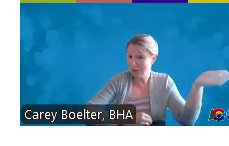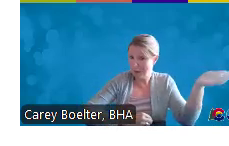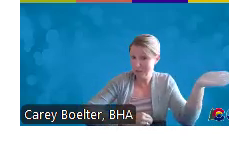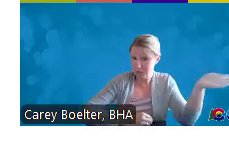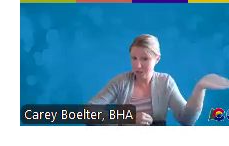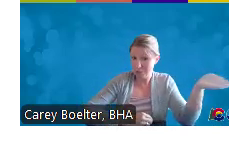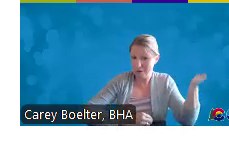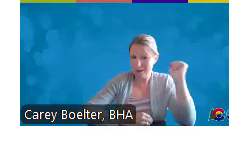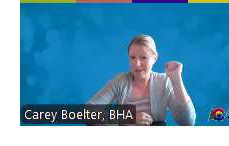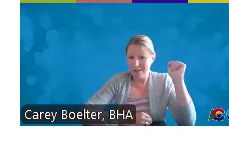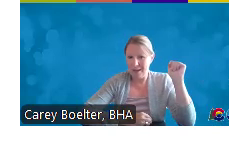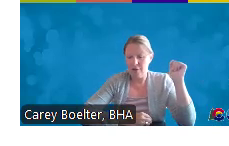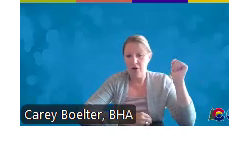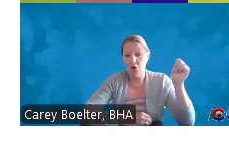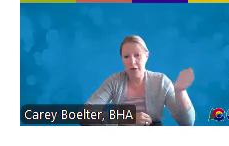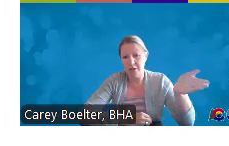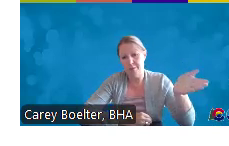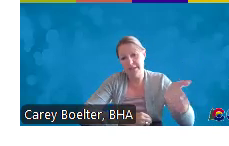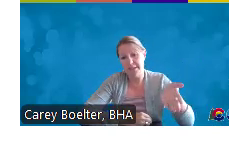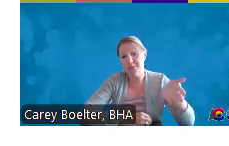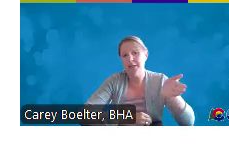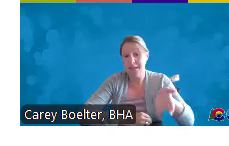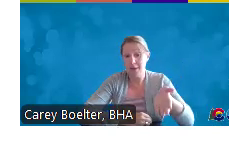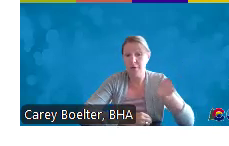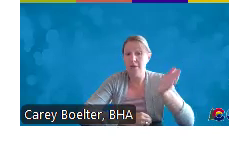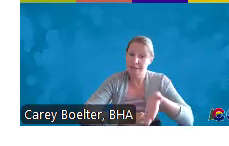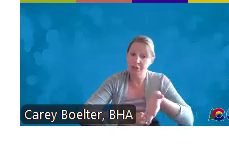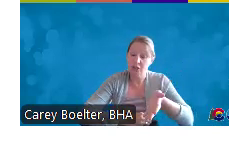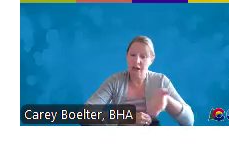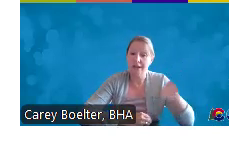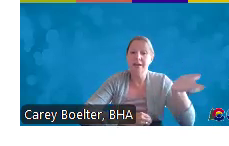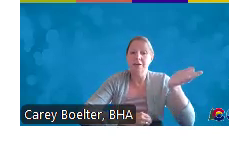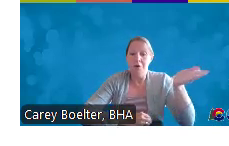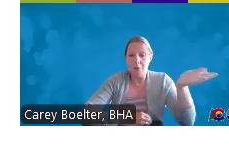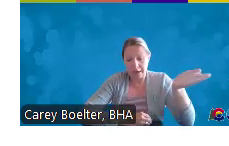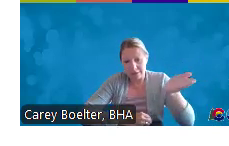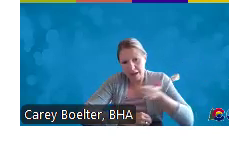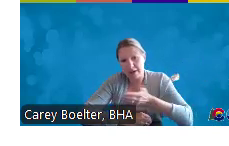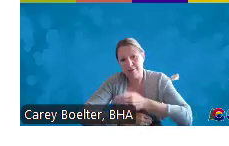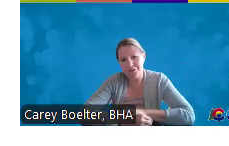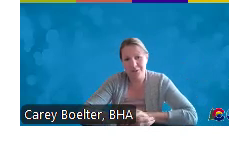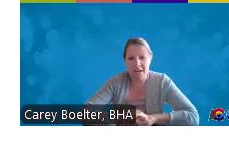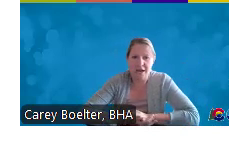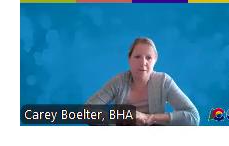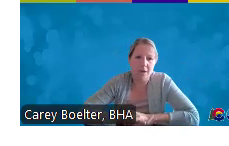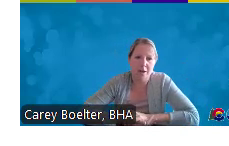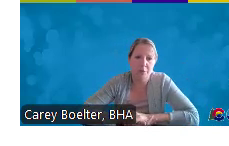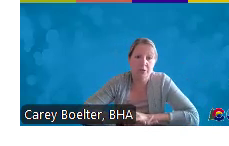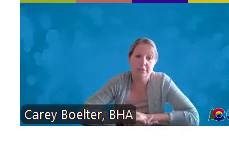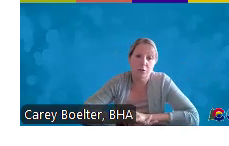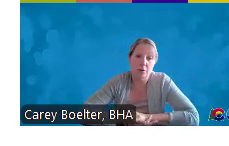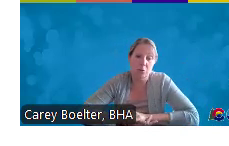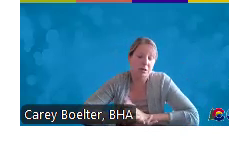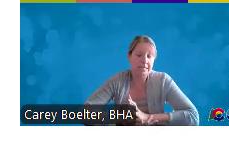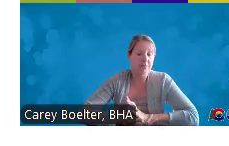already, rule came out in January and our curriculum and assessment came out in July. We had a lot of extra time